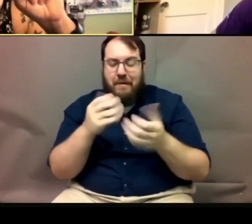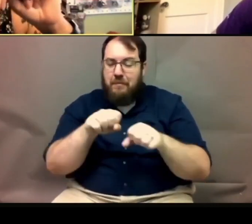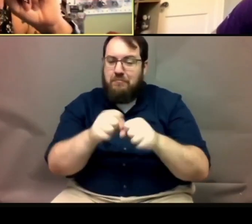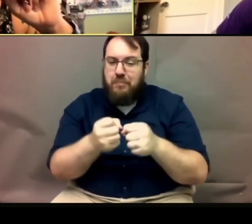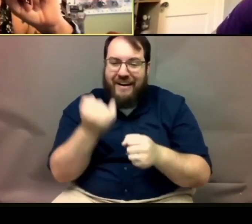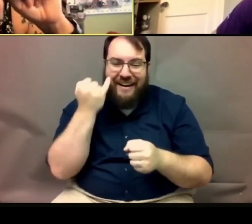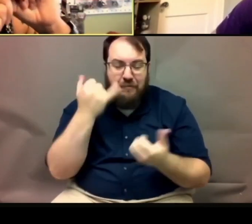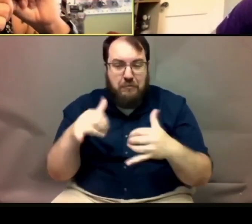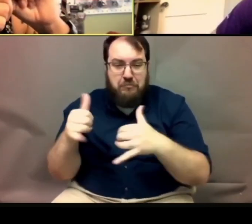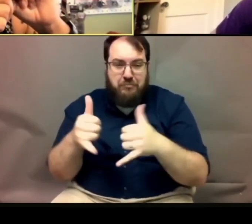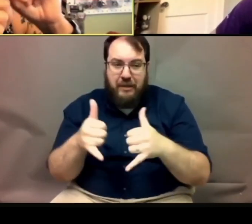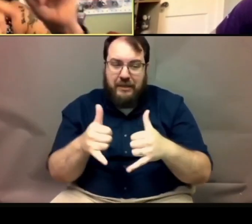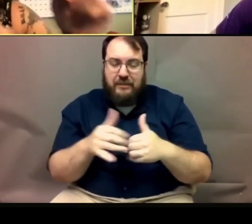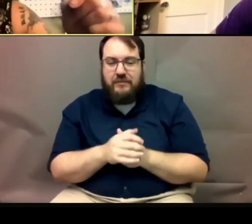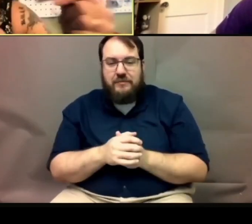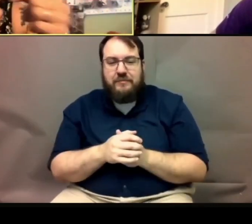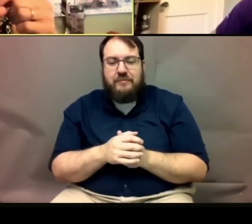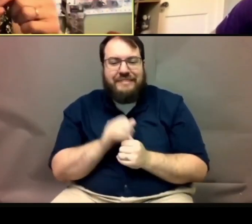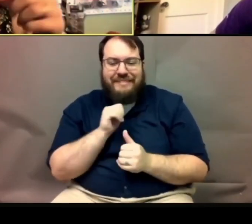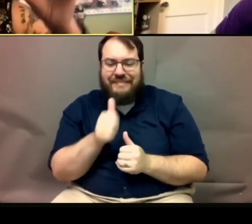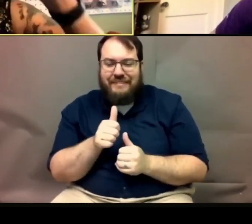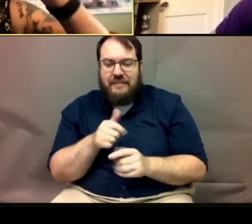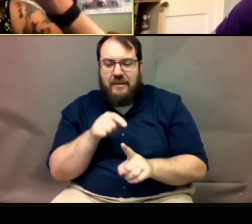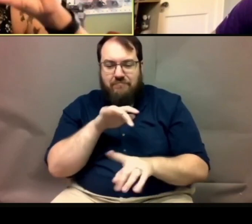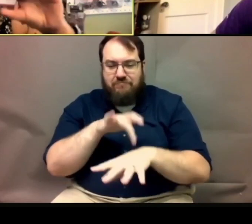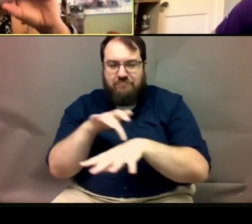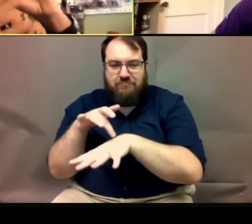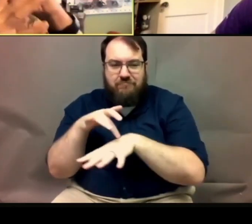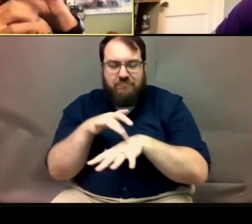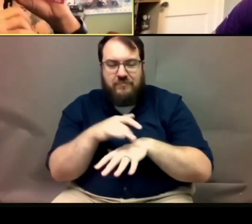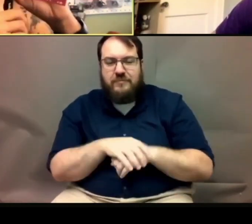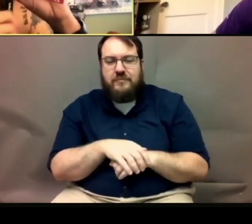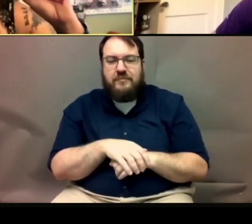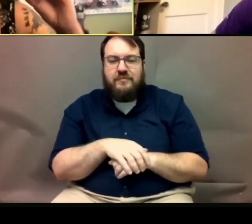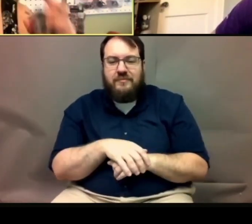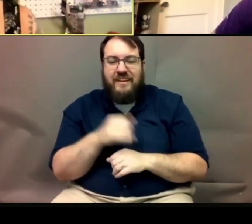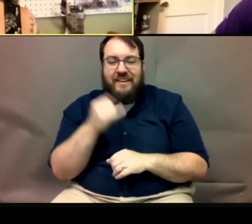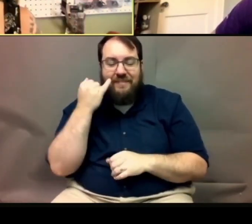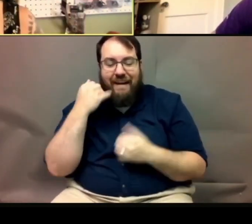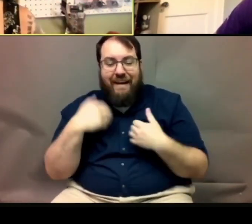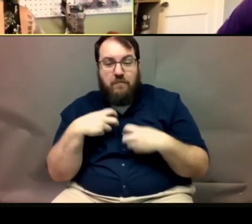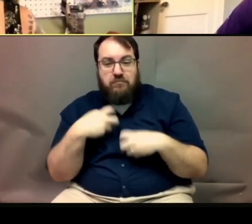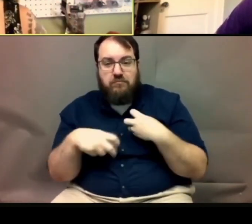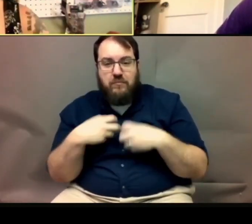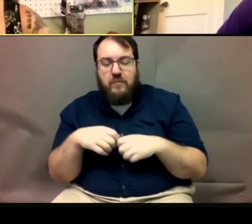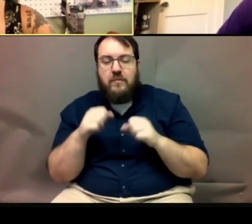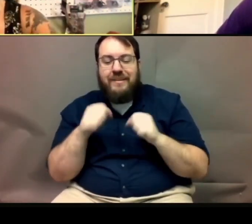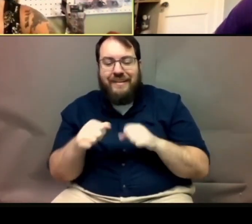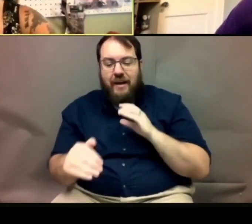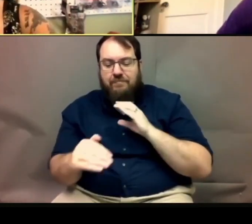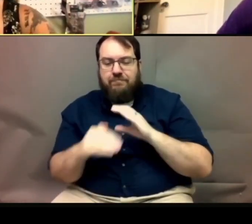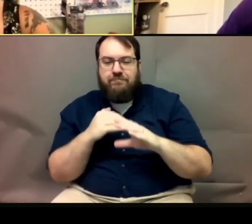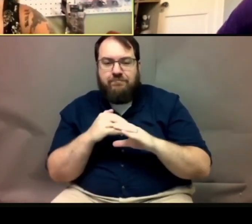them, not to mess with those things. So if you have a problem where that comes off, you can always email